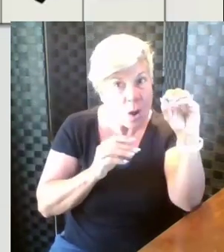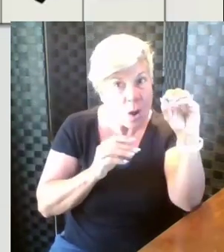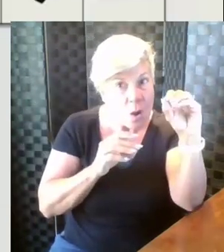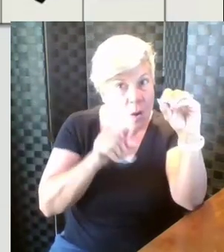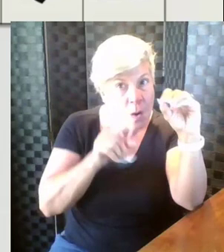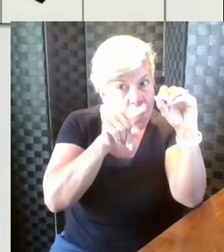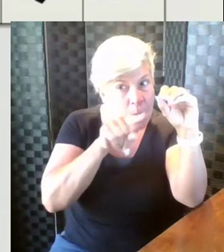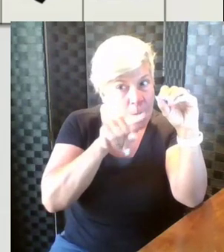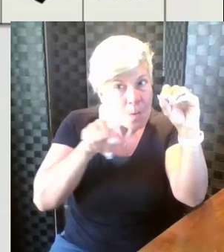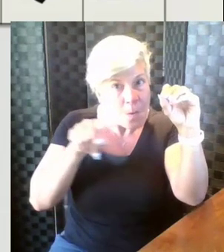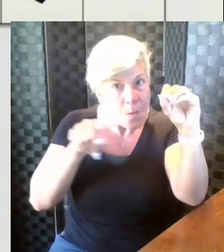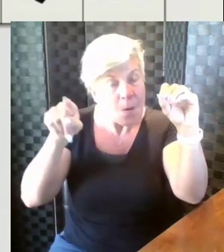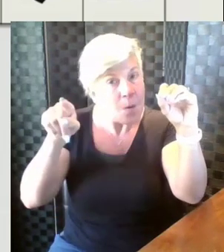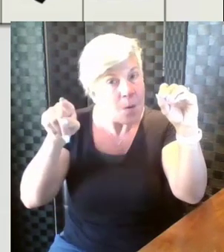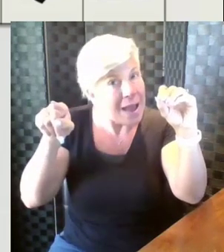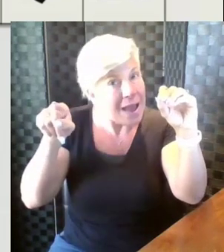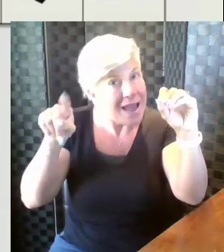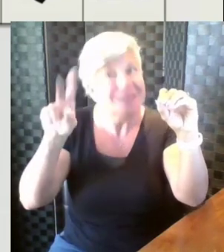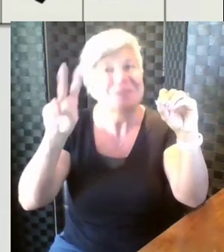0,